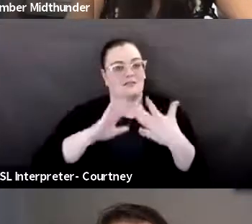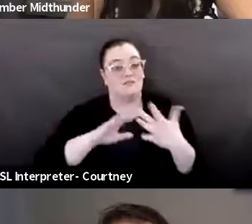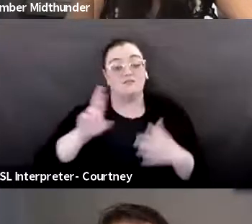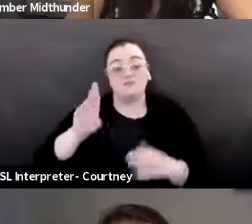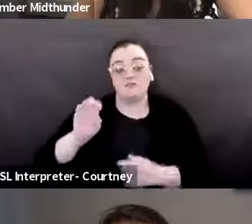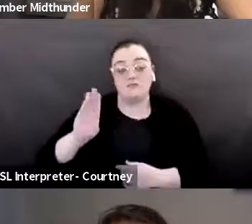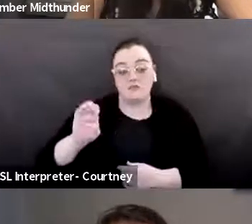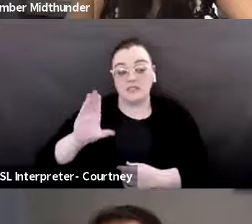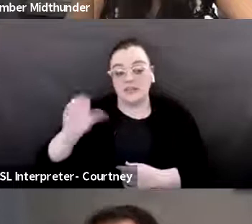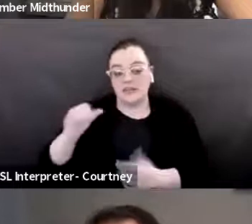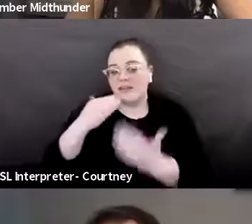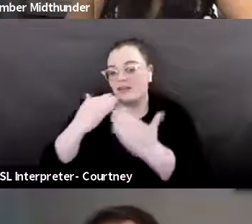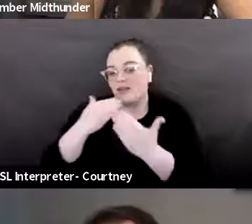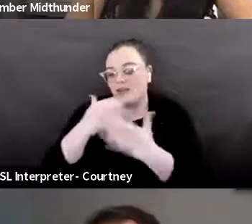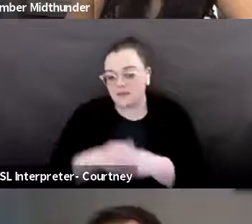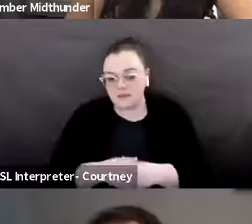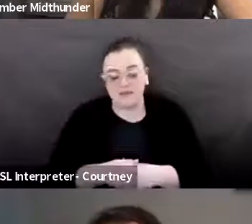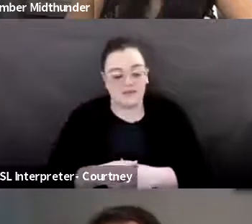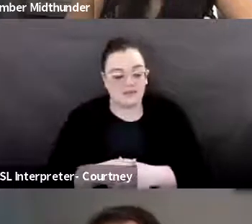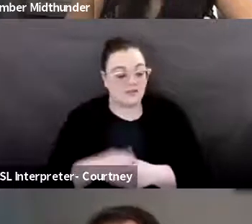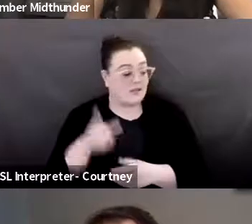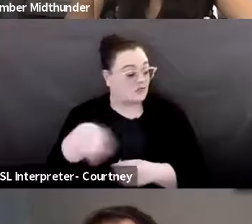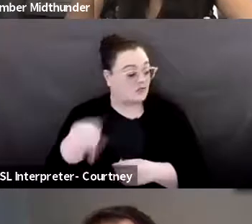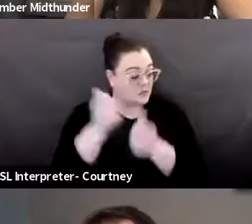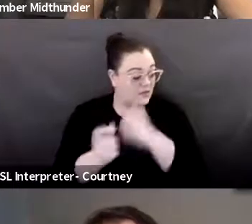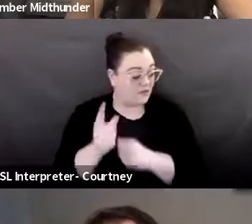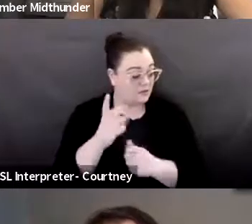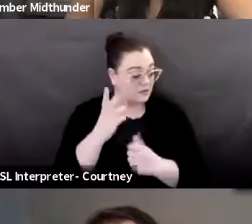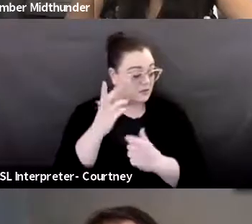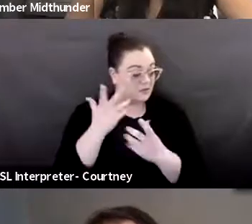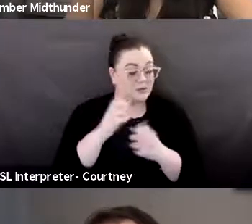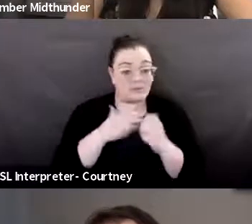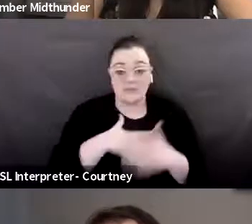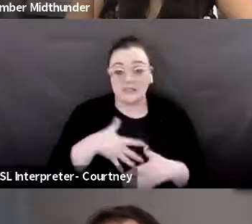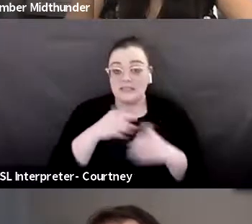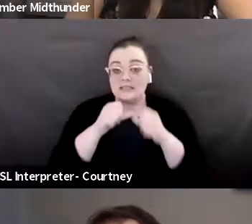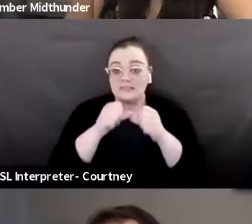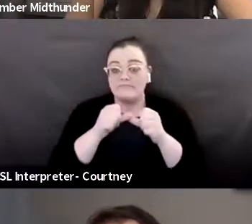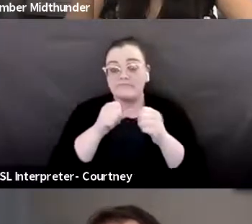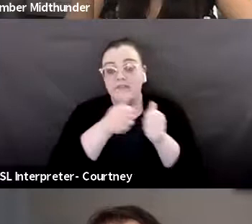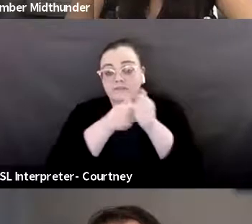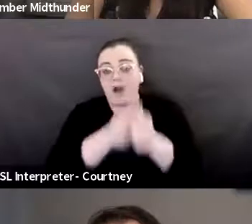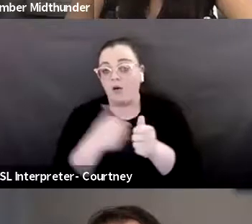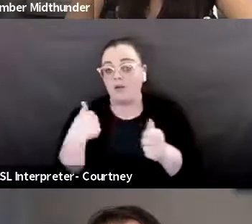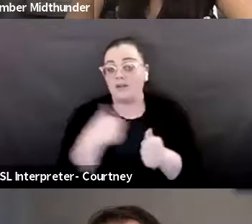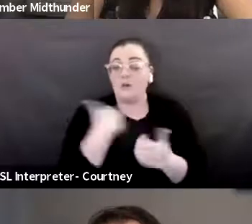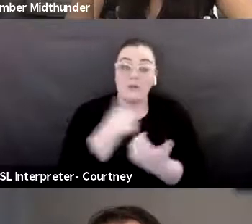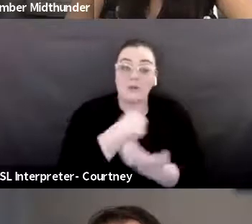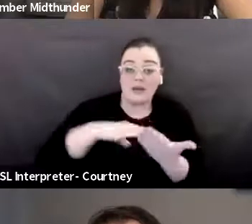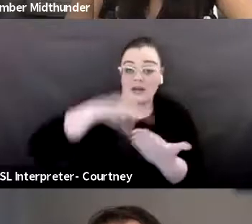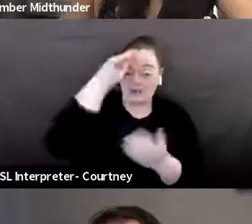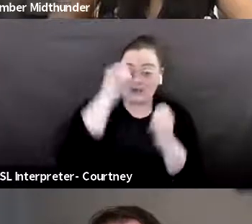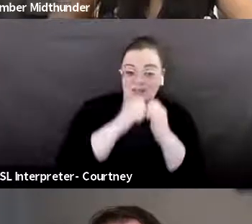very much for being with us. And to everybody, please continue following. We learn together, we grow together, and we